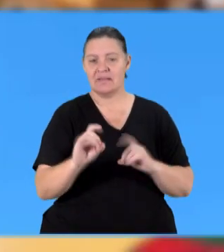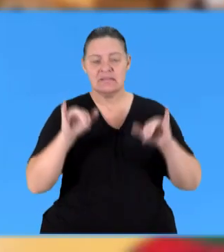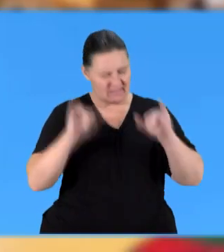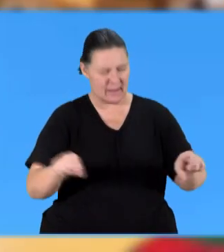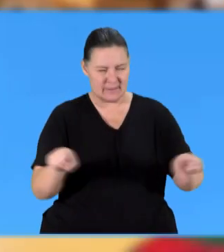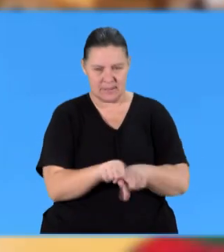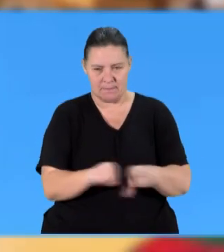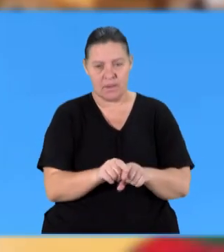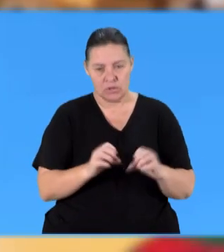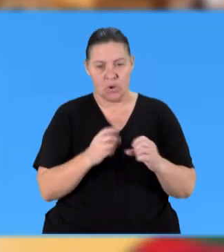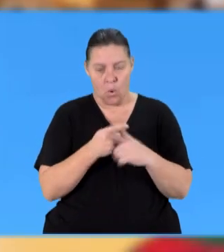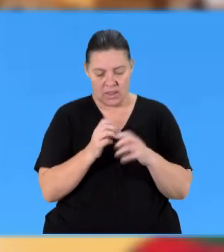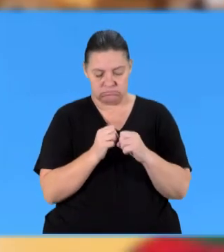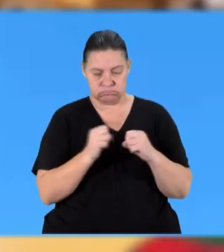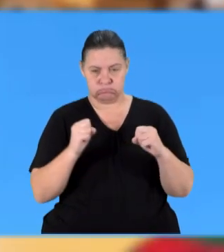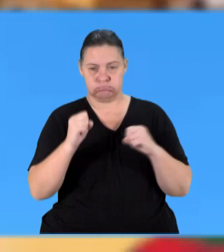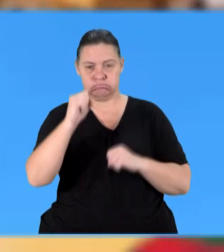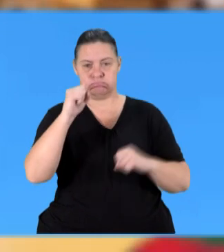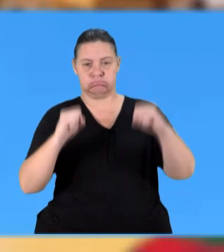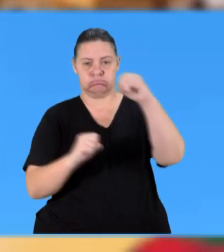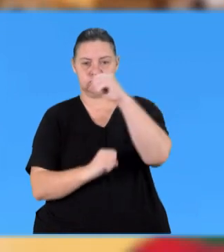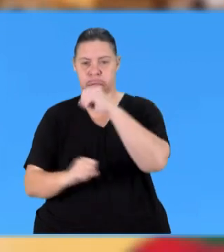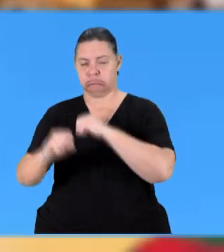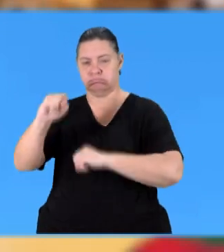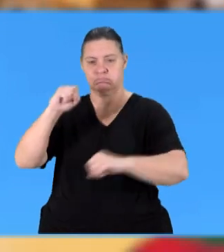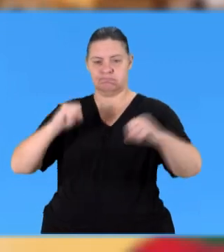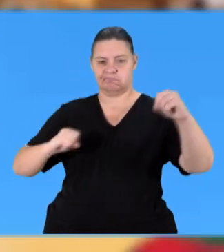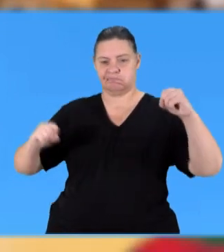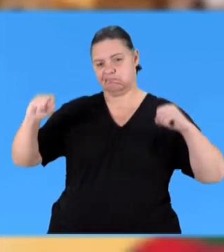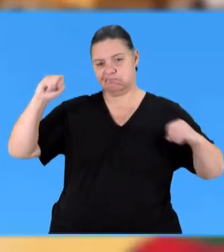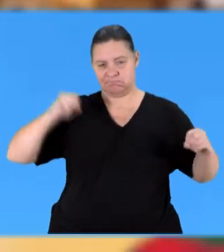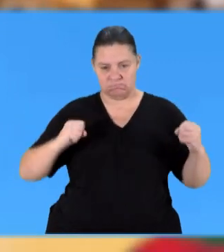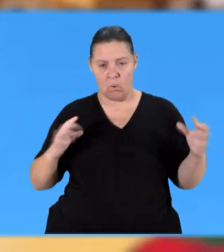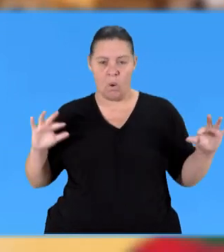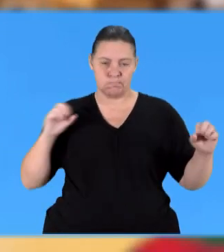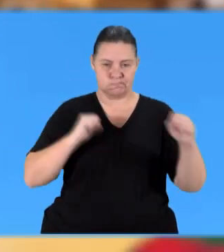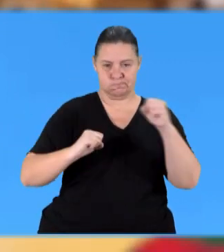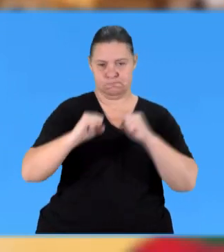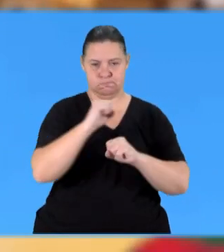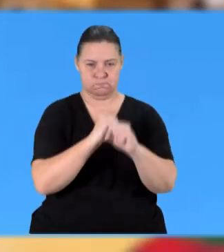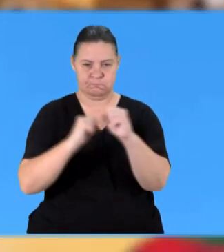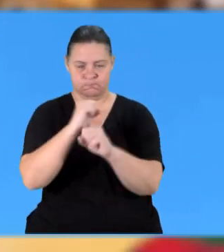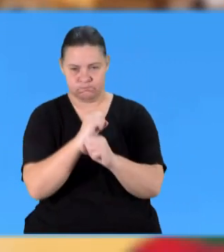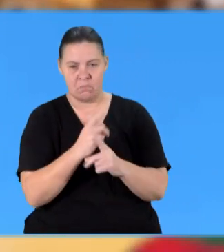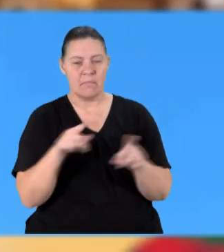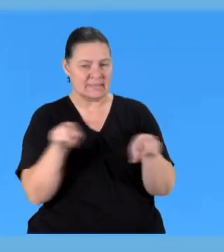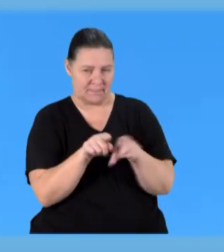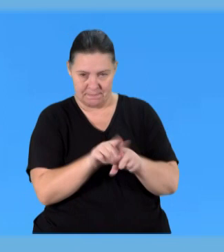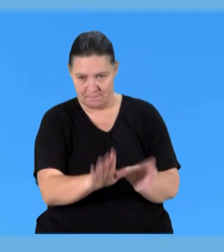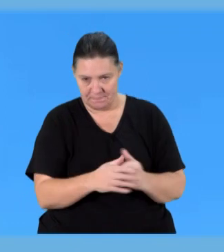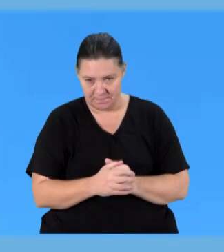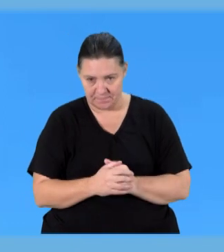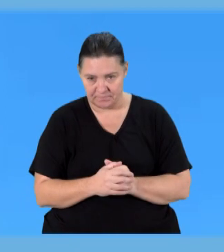not going to expand or compress. They just simply move away or move towards each other.